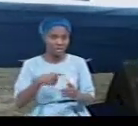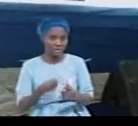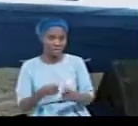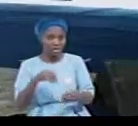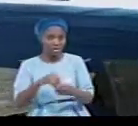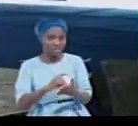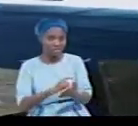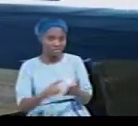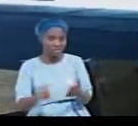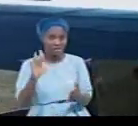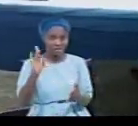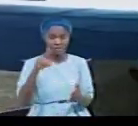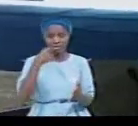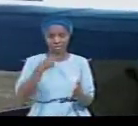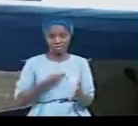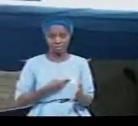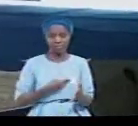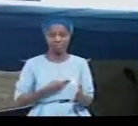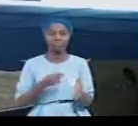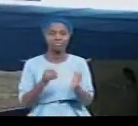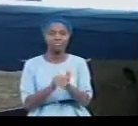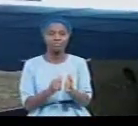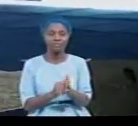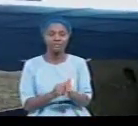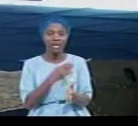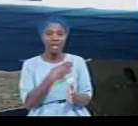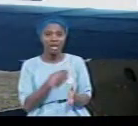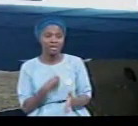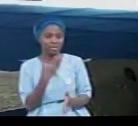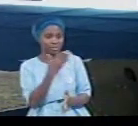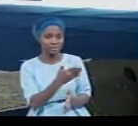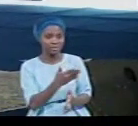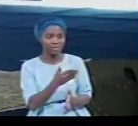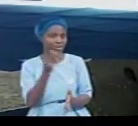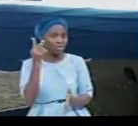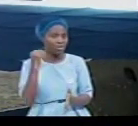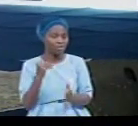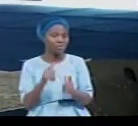in verse 8, we're told, and there was great joy